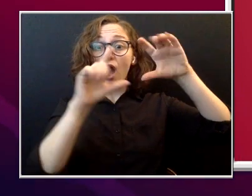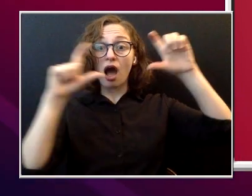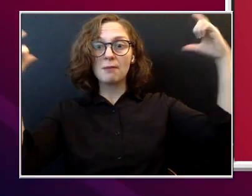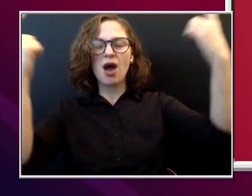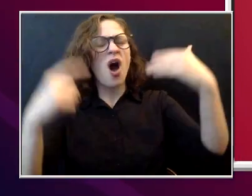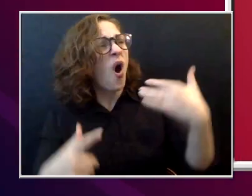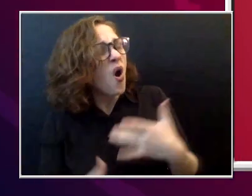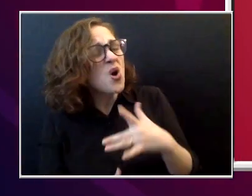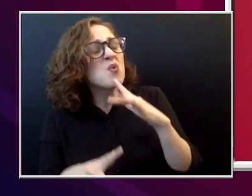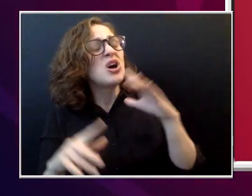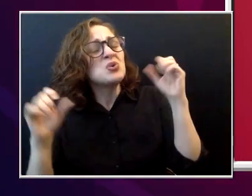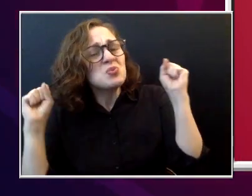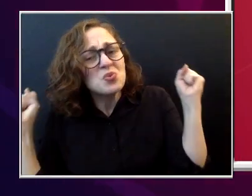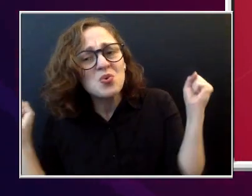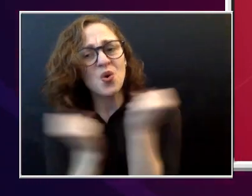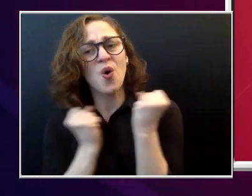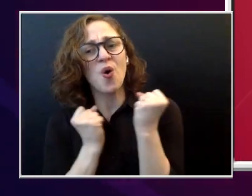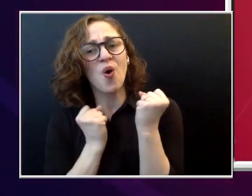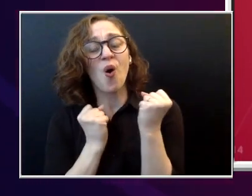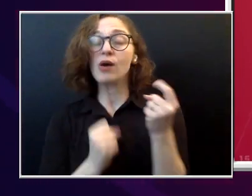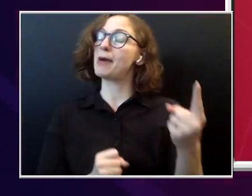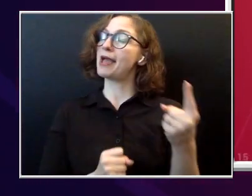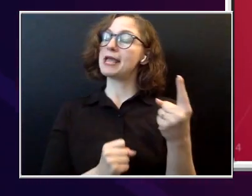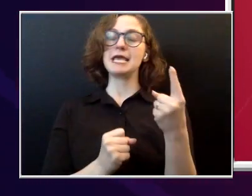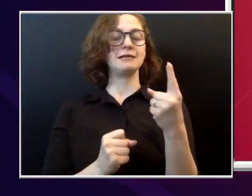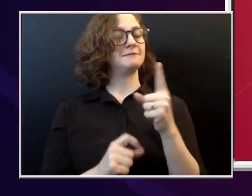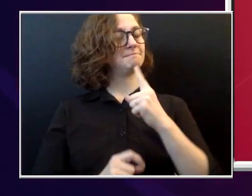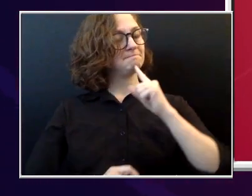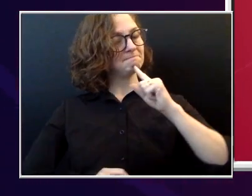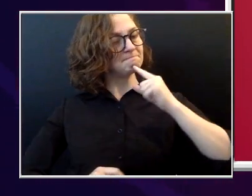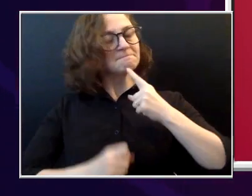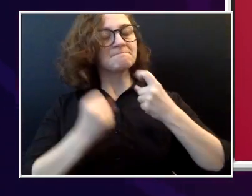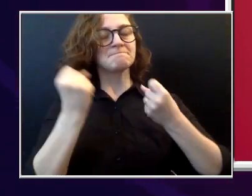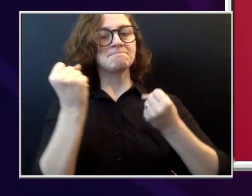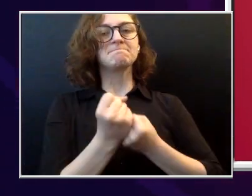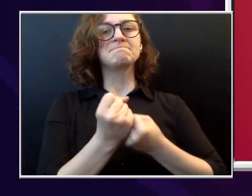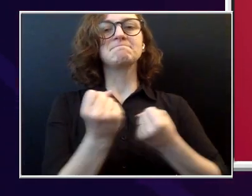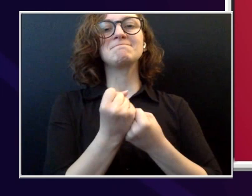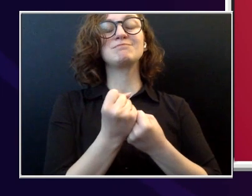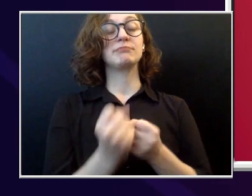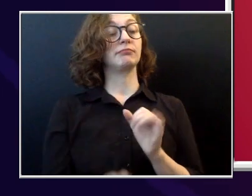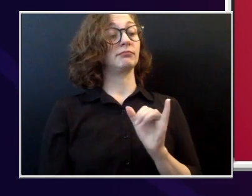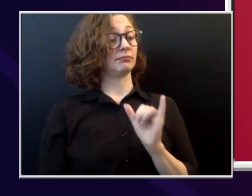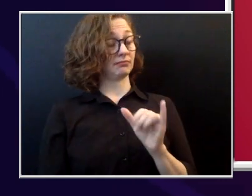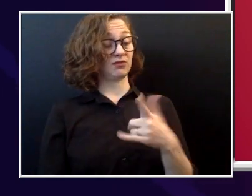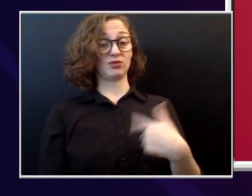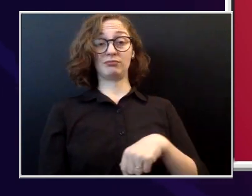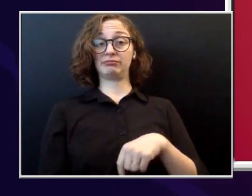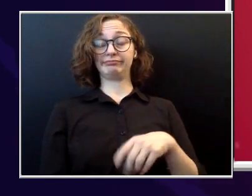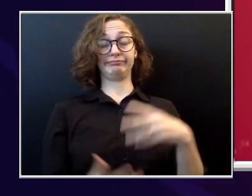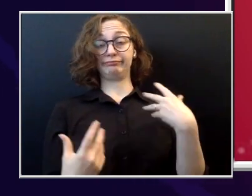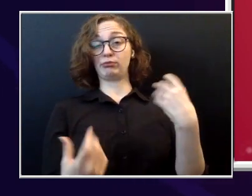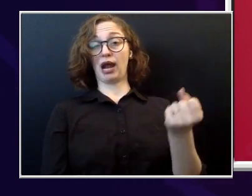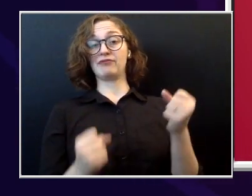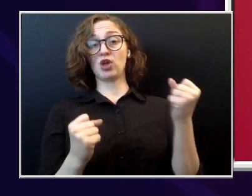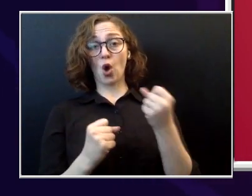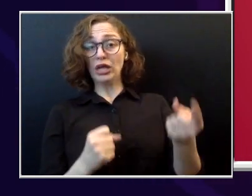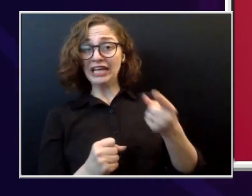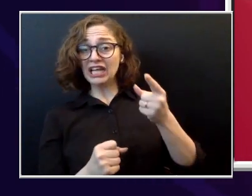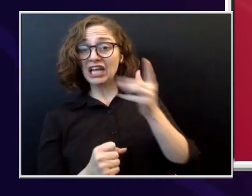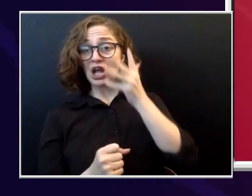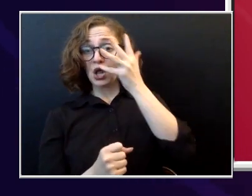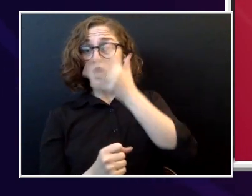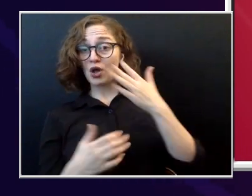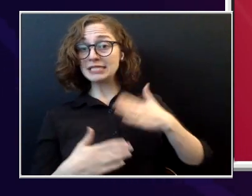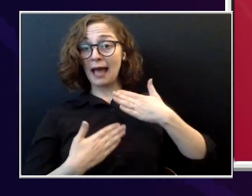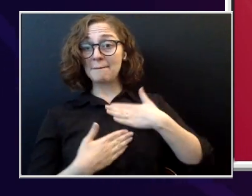he's a diehard Chiefs fan. Right, and so you went and braved the cold. He looks very happy. He doesn't look cold. Happy. I was shaking. That's